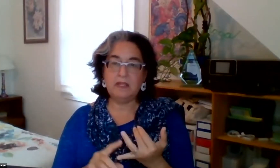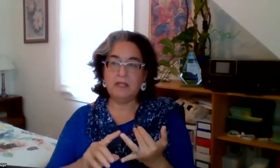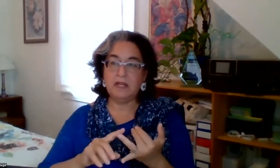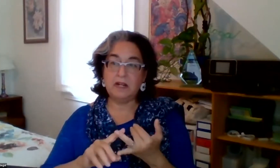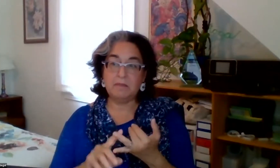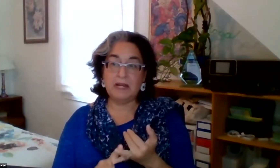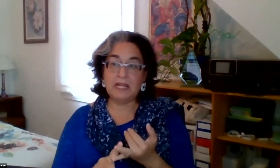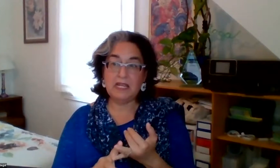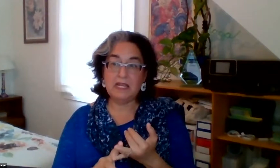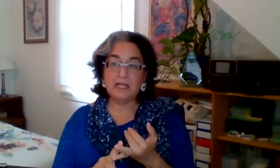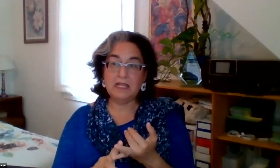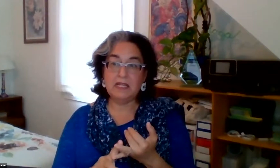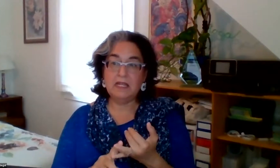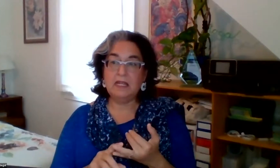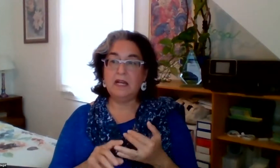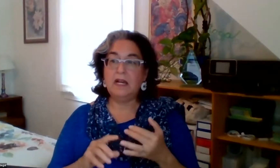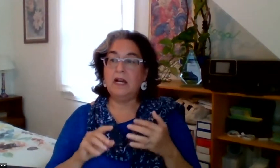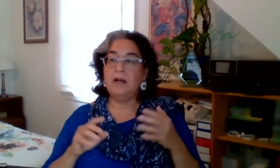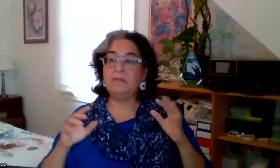time and our money.